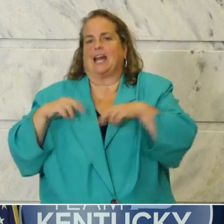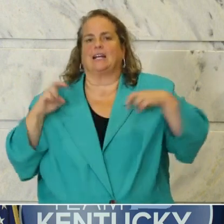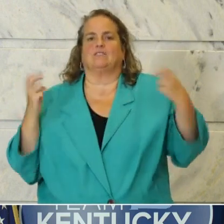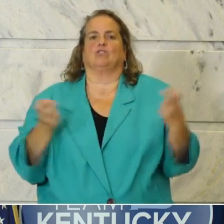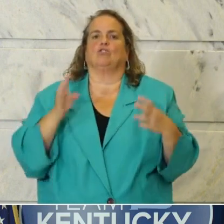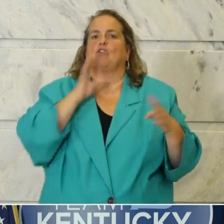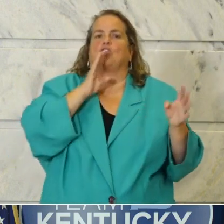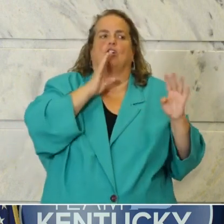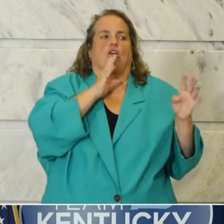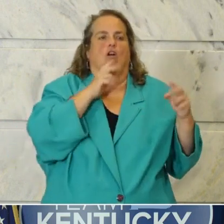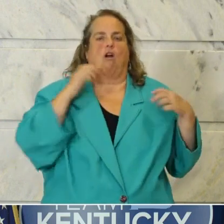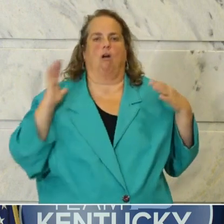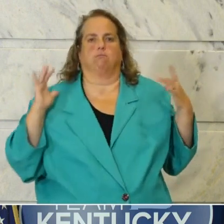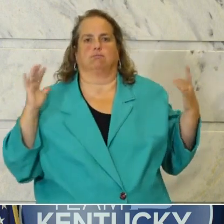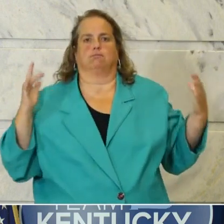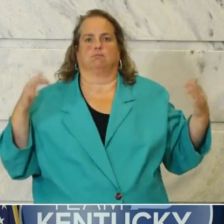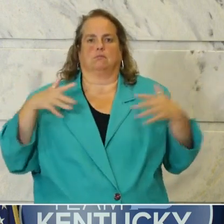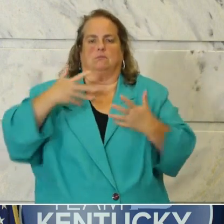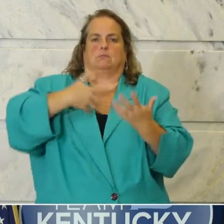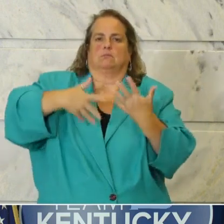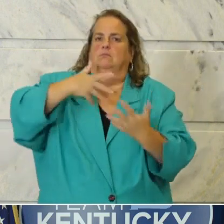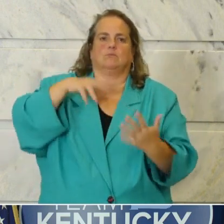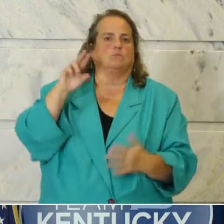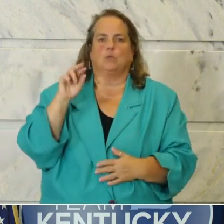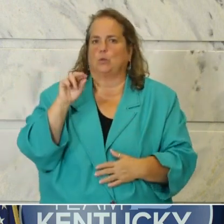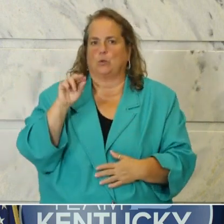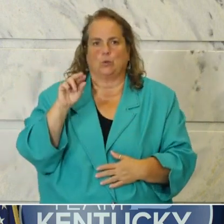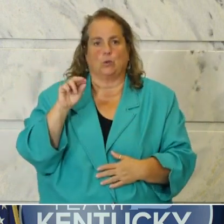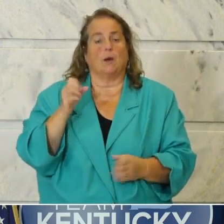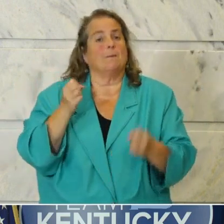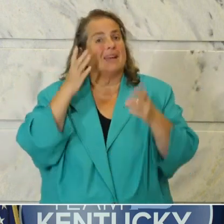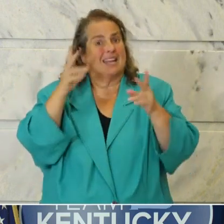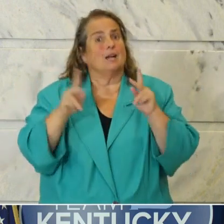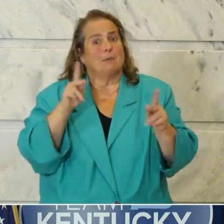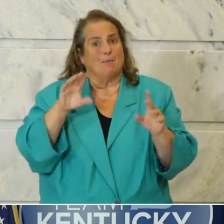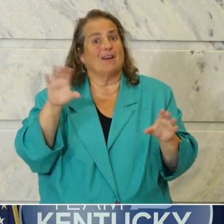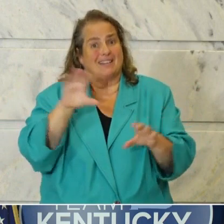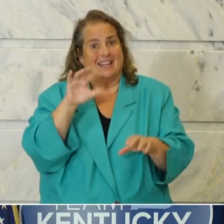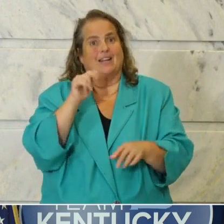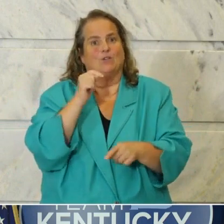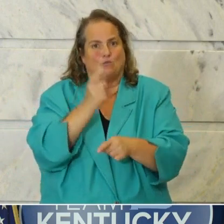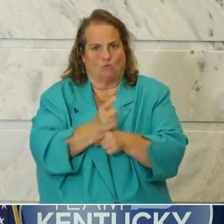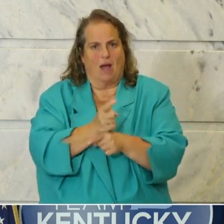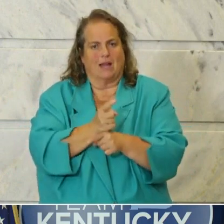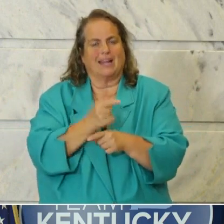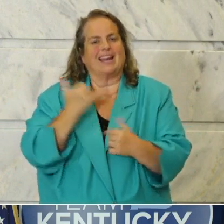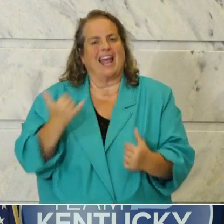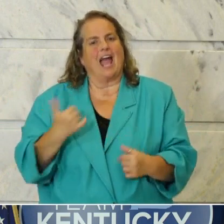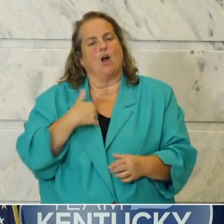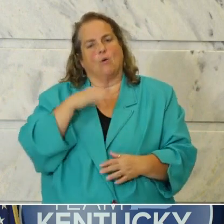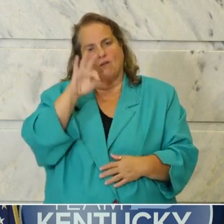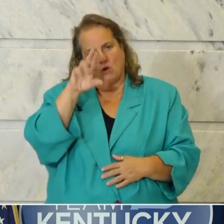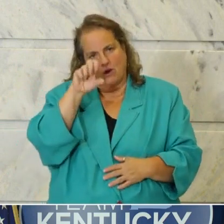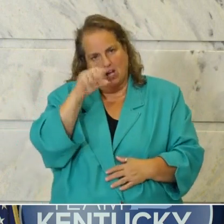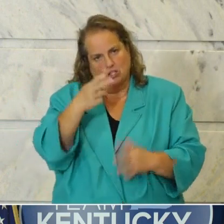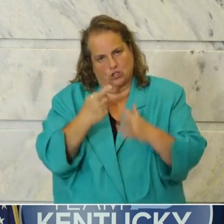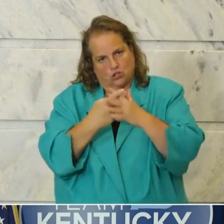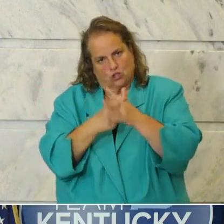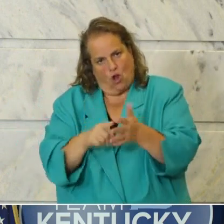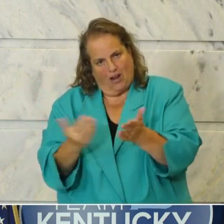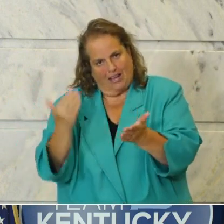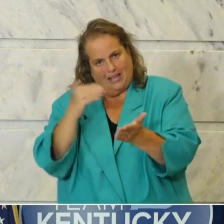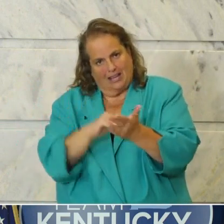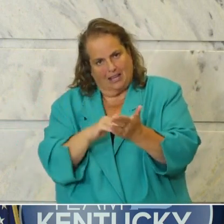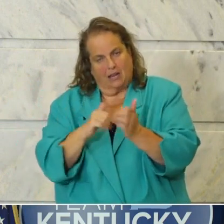want to happen again. And plenty of people did it right. We just want to make sure that with this fresh start, everybody gets off to the best start and we can